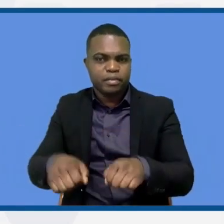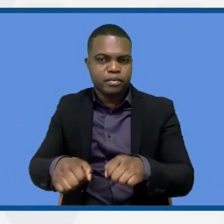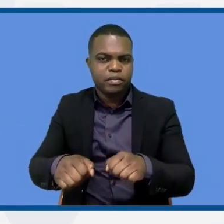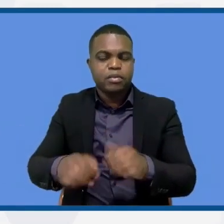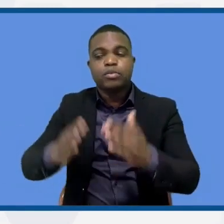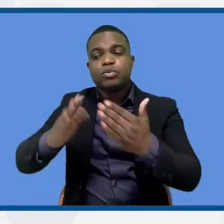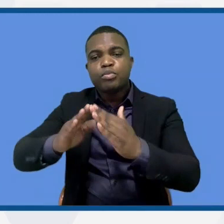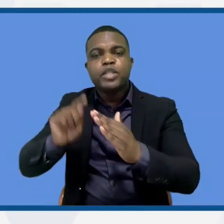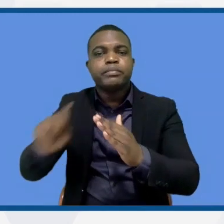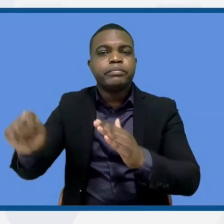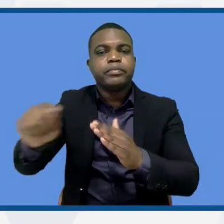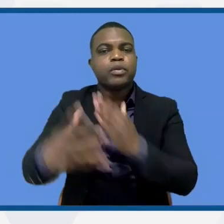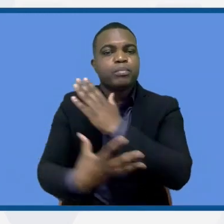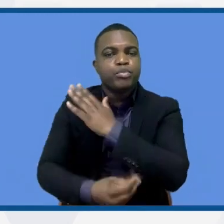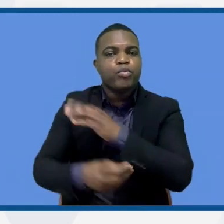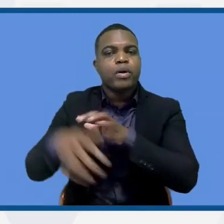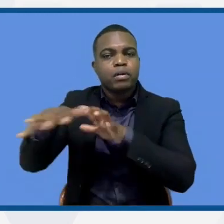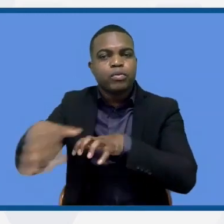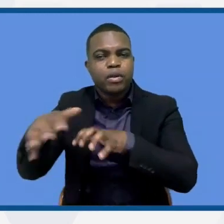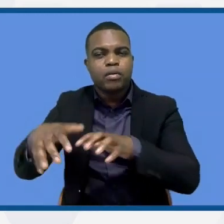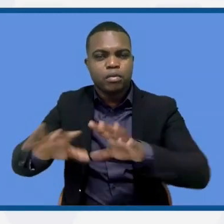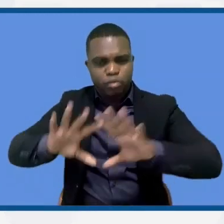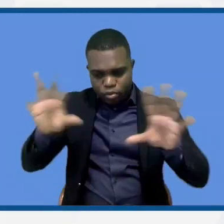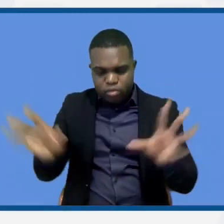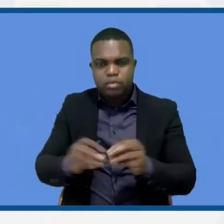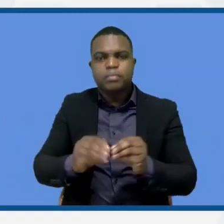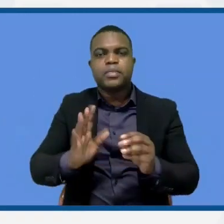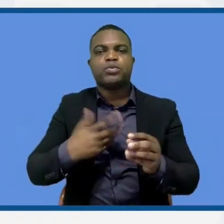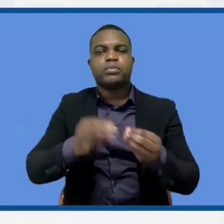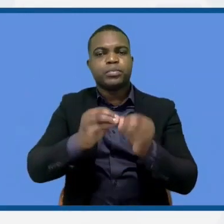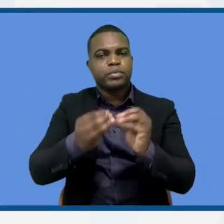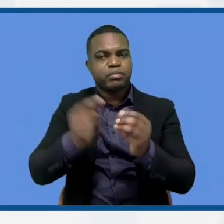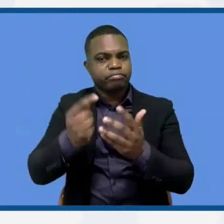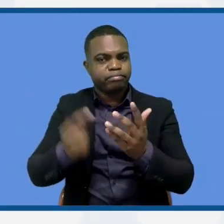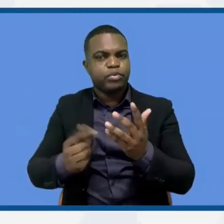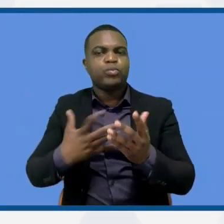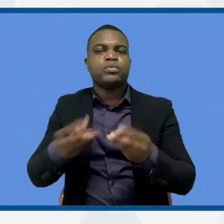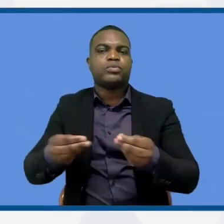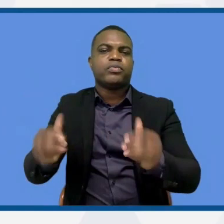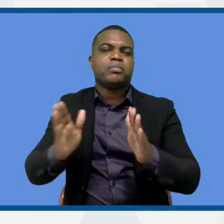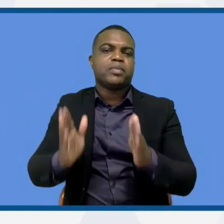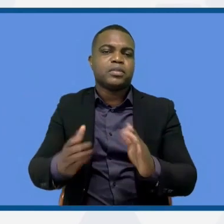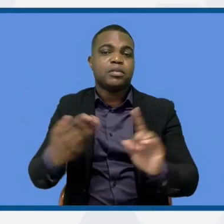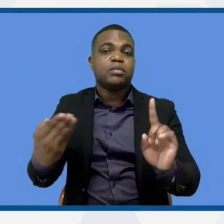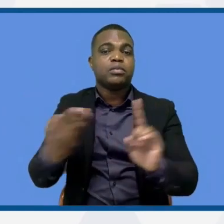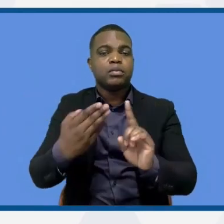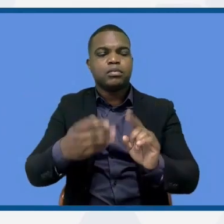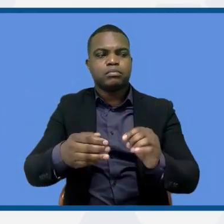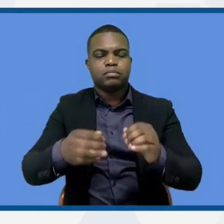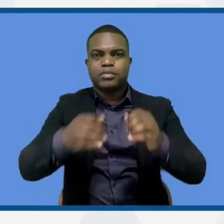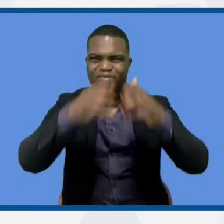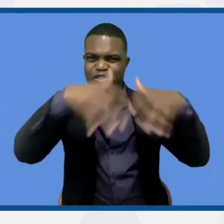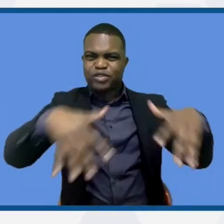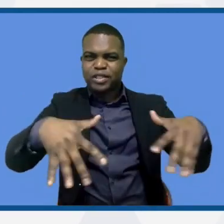at FEMA, as a federal agency that is in charge of disaster risk management, We have a lot of different tools at our disposal in the executive